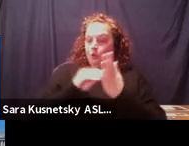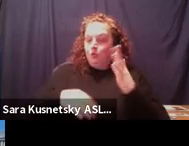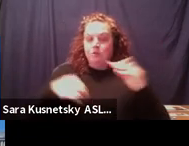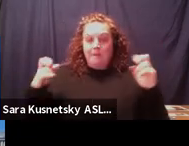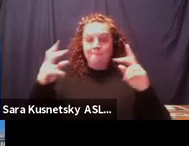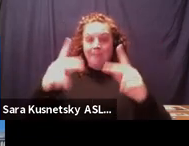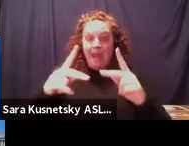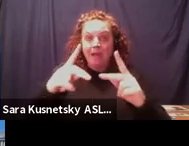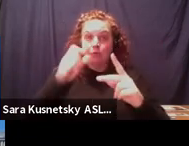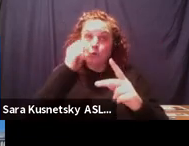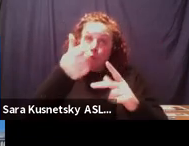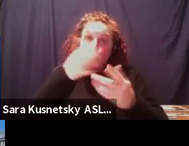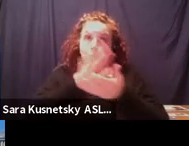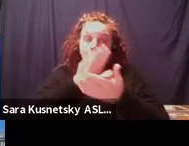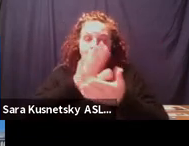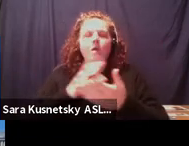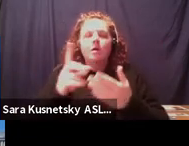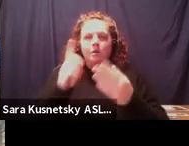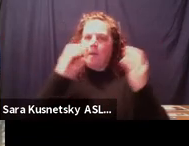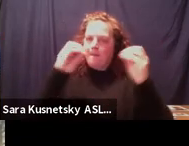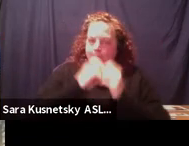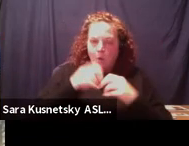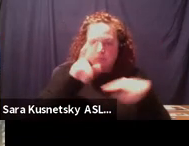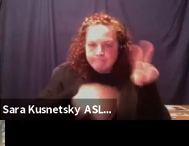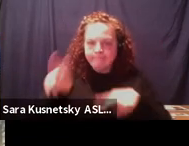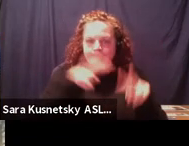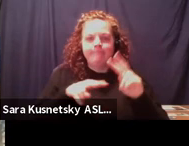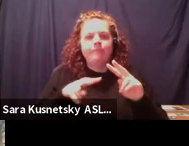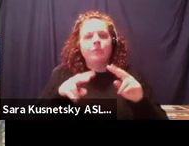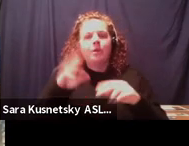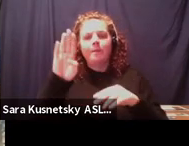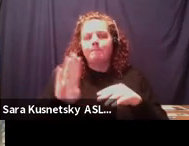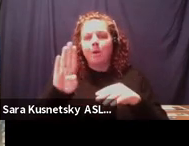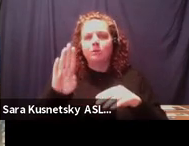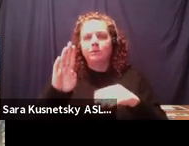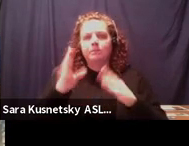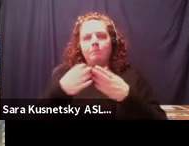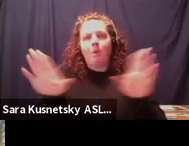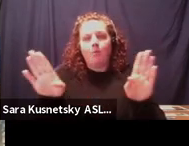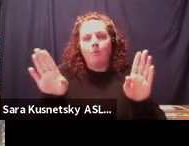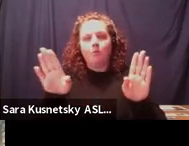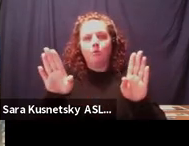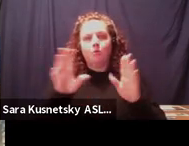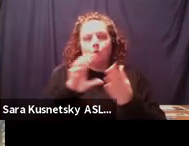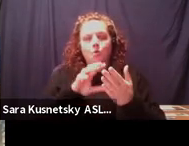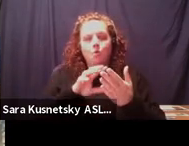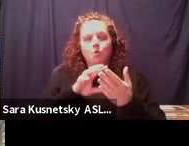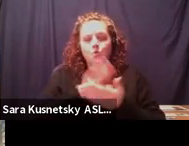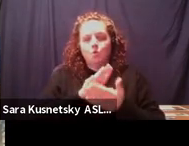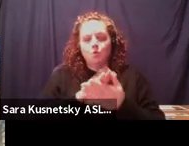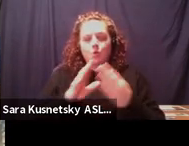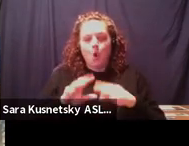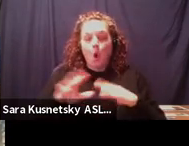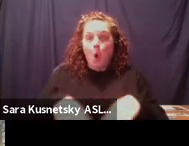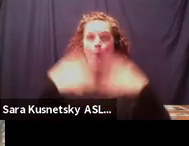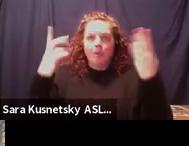tomorrow. Under Chief Coakley-Grice, Boston Public Schools is working toward a reimagined school safety team,